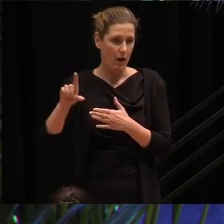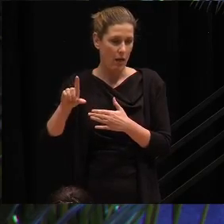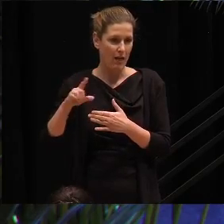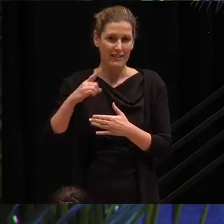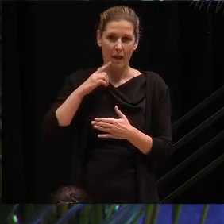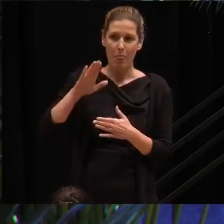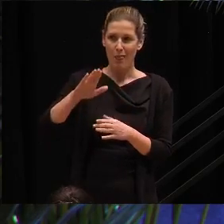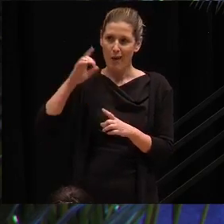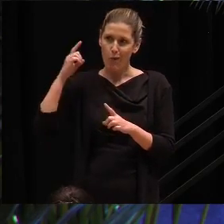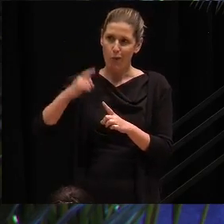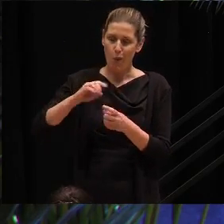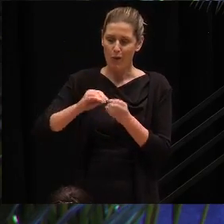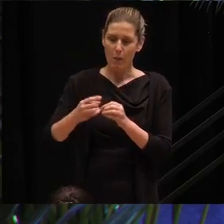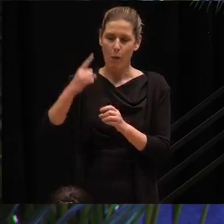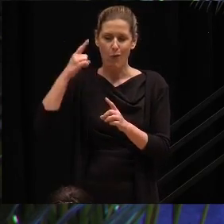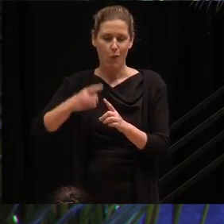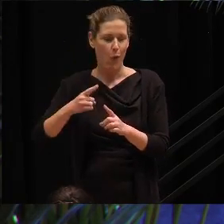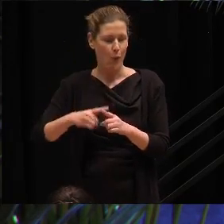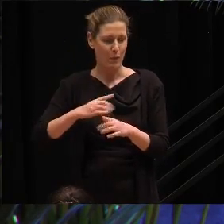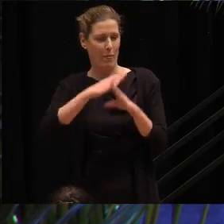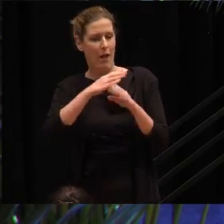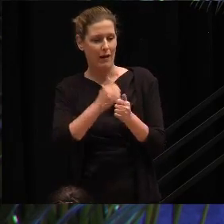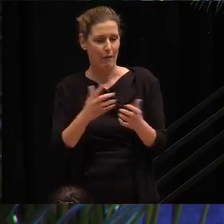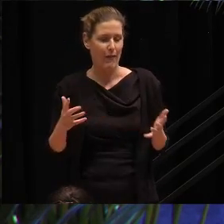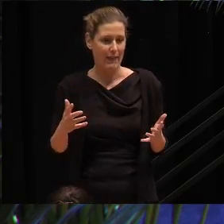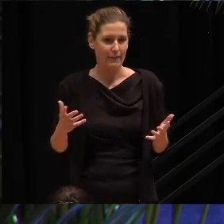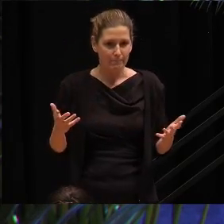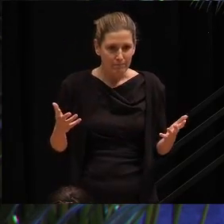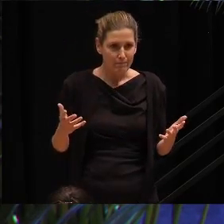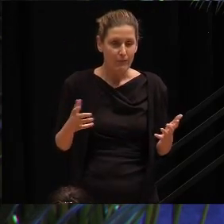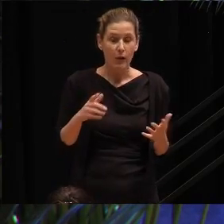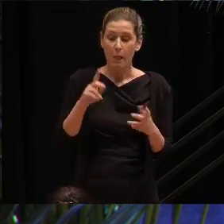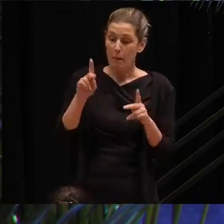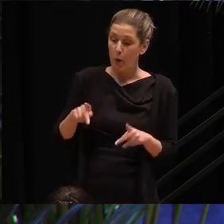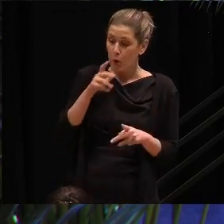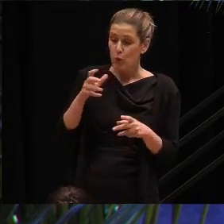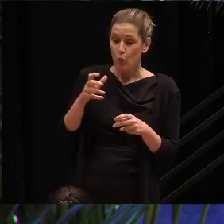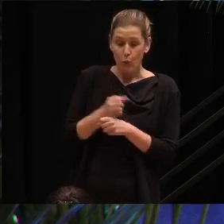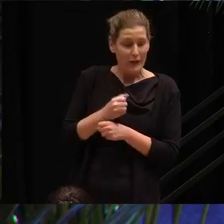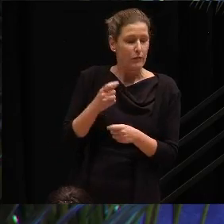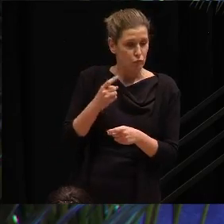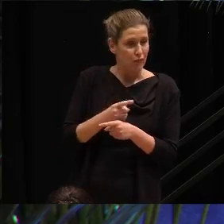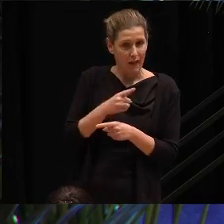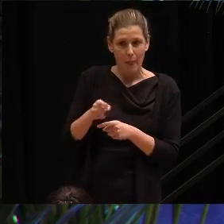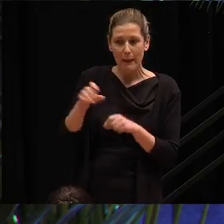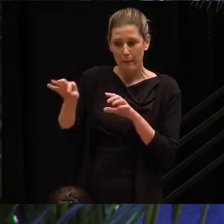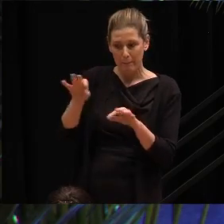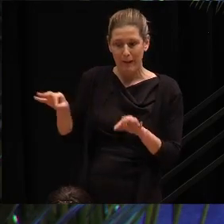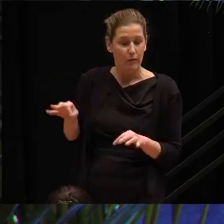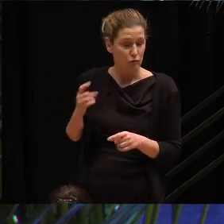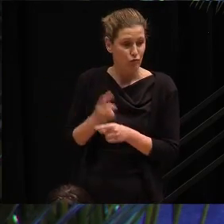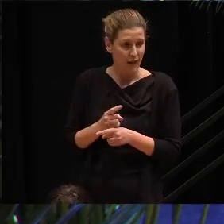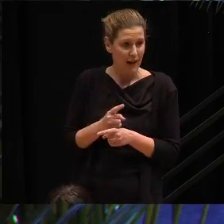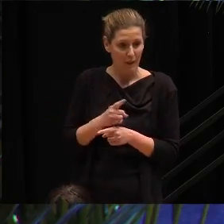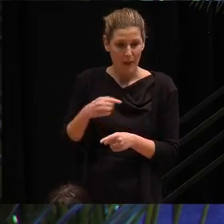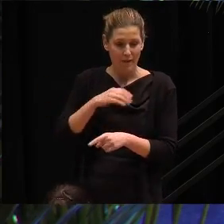day one? So, to the victor go the spoils. Absolutely. Well, the president gets to select. The president is vested with the power to select judges and others. But let me